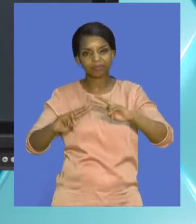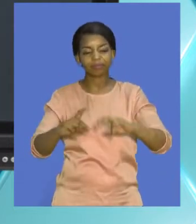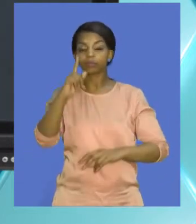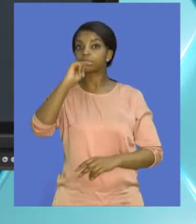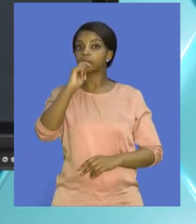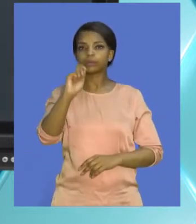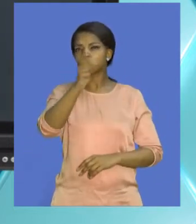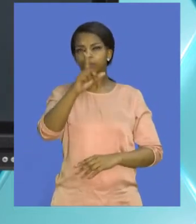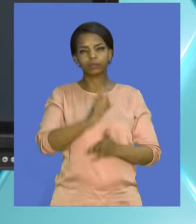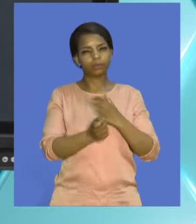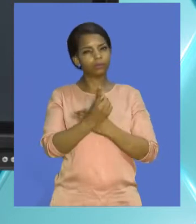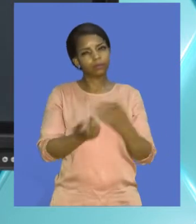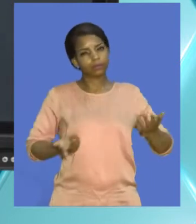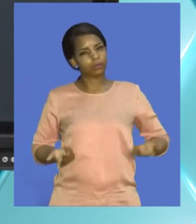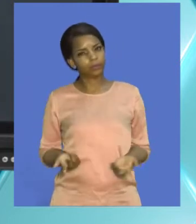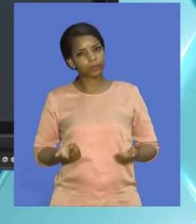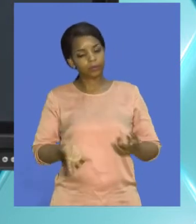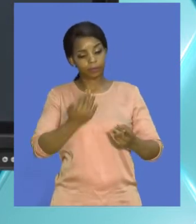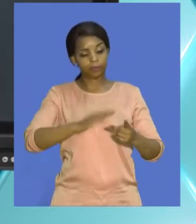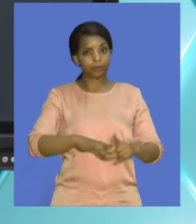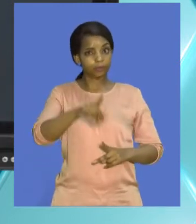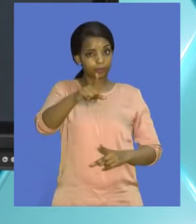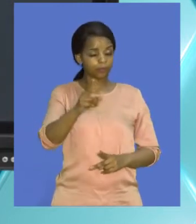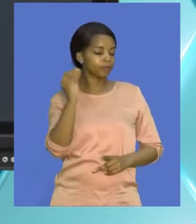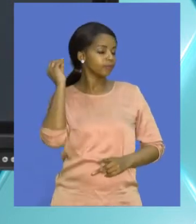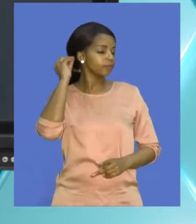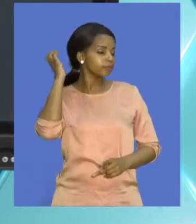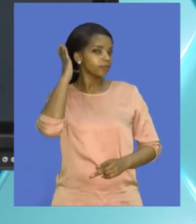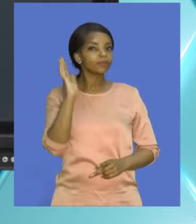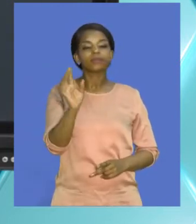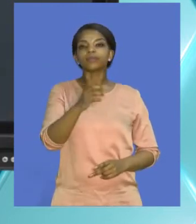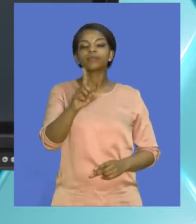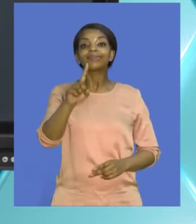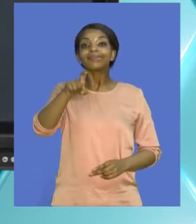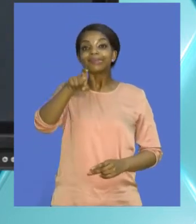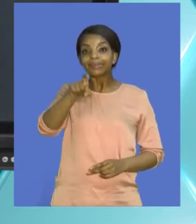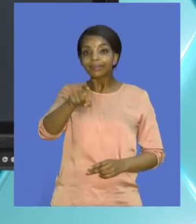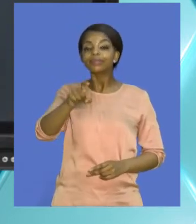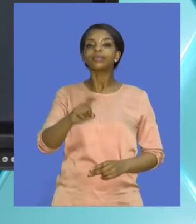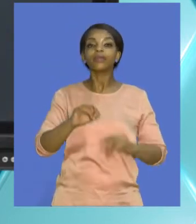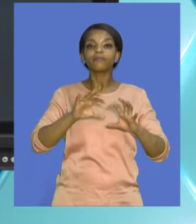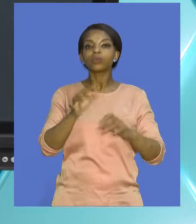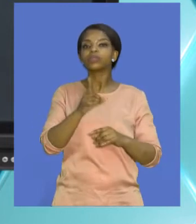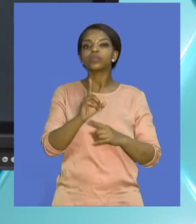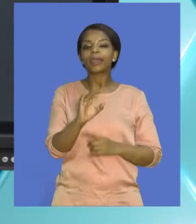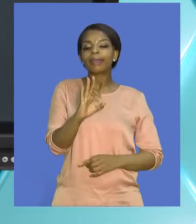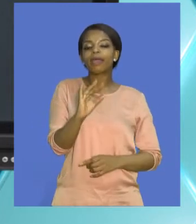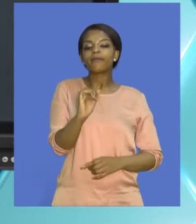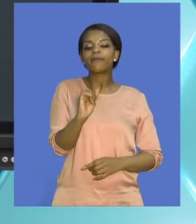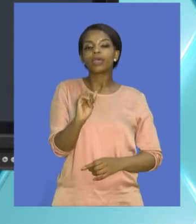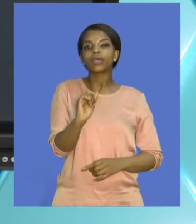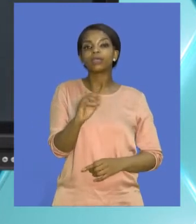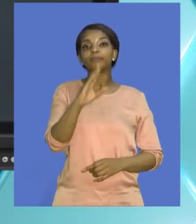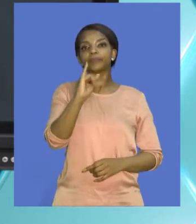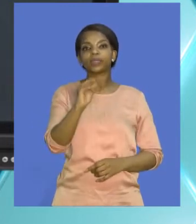need to keep in mind that forces are actually vectors. So the emphasis is on both magnitude and